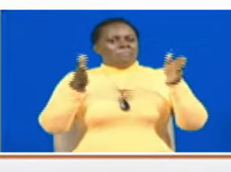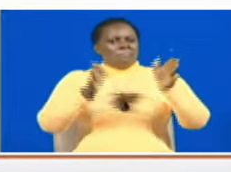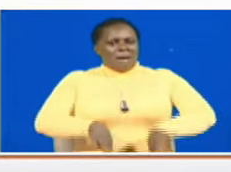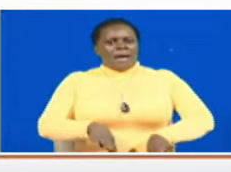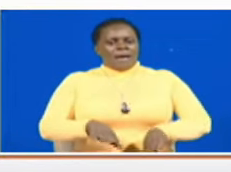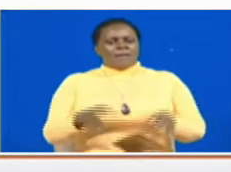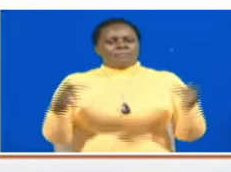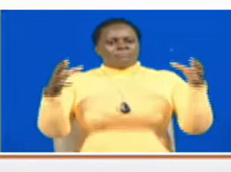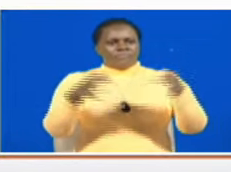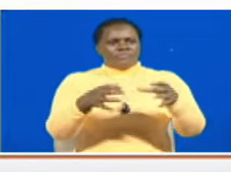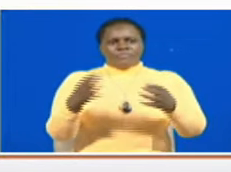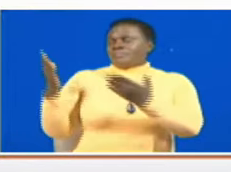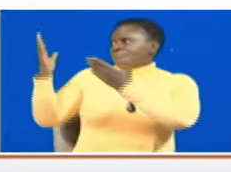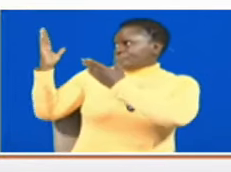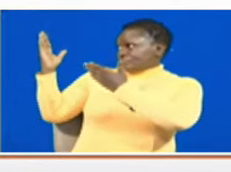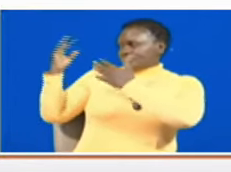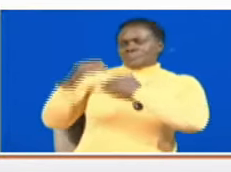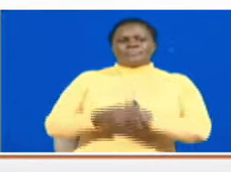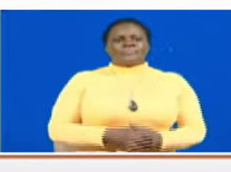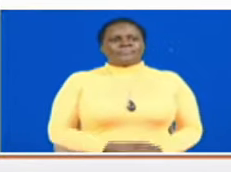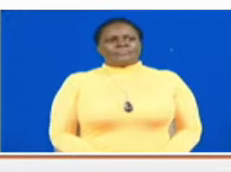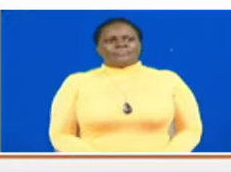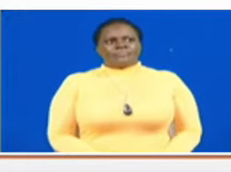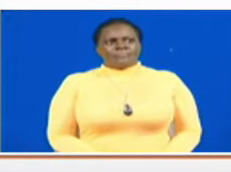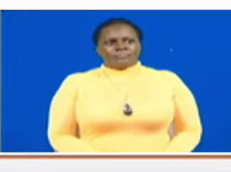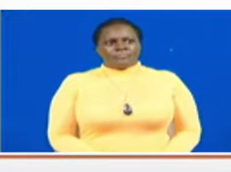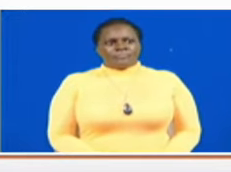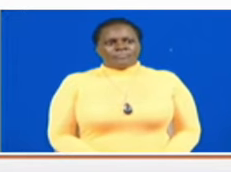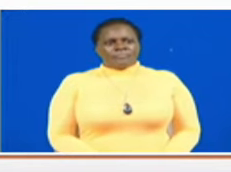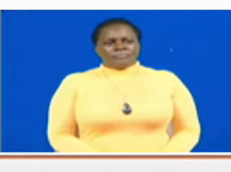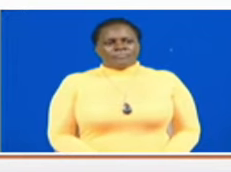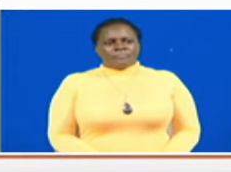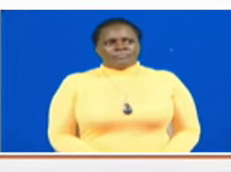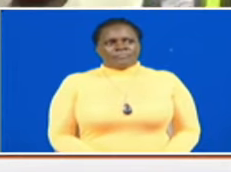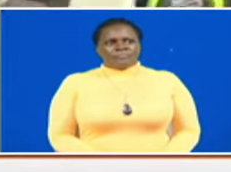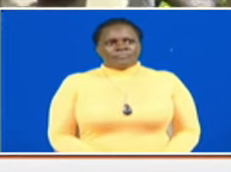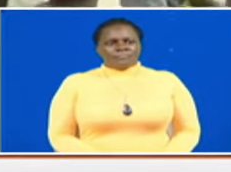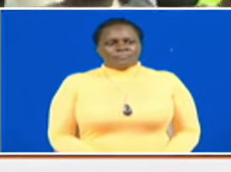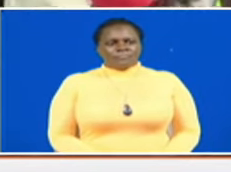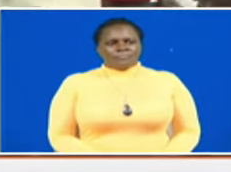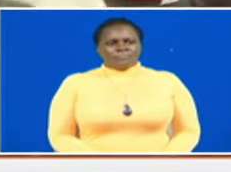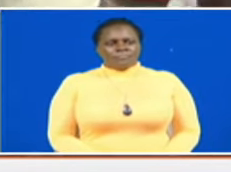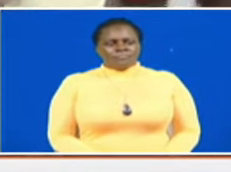pressure to collapse his party and is in fact ramping up the party activities.